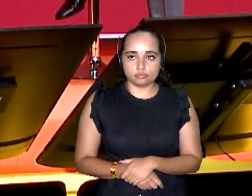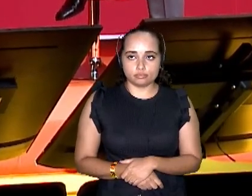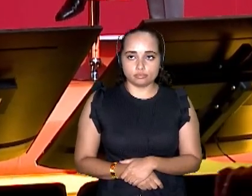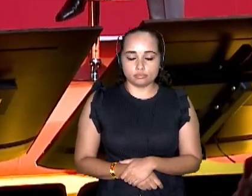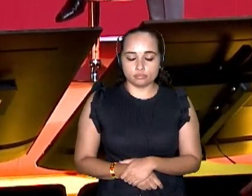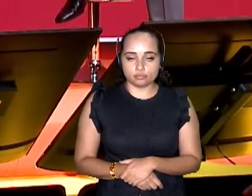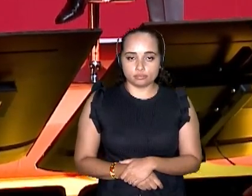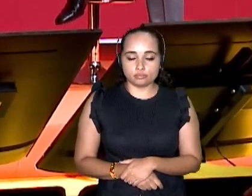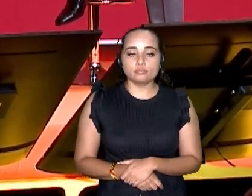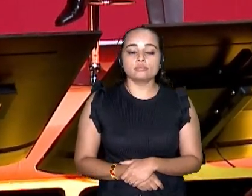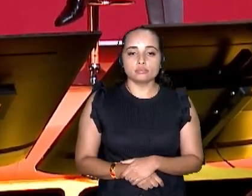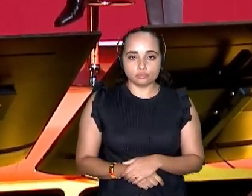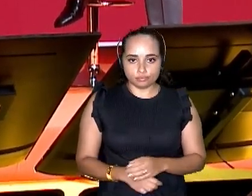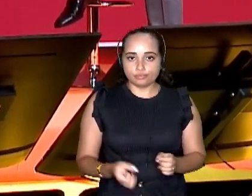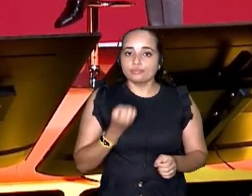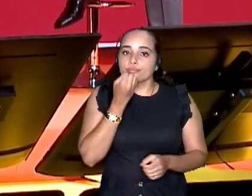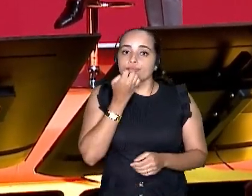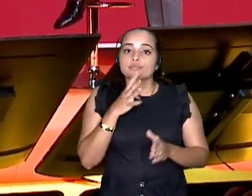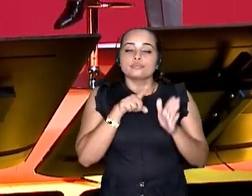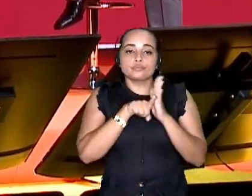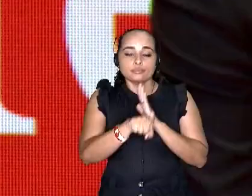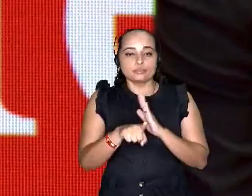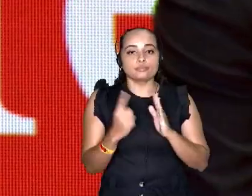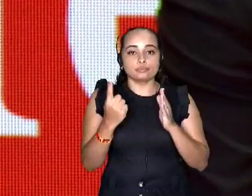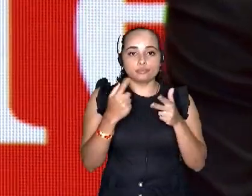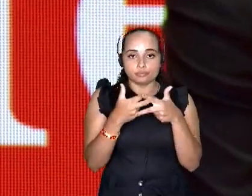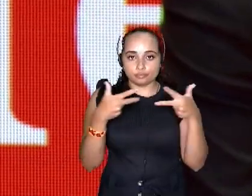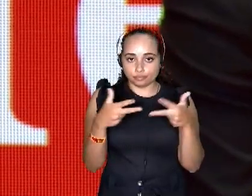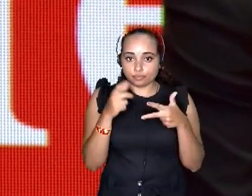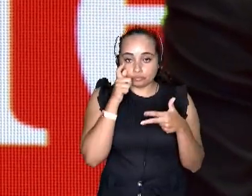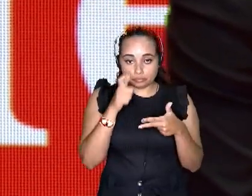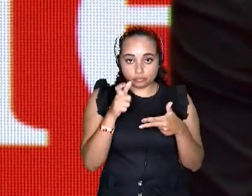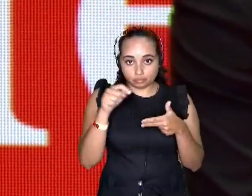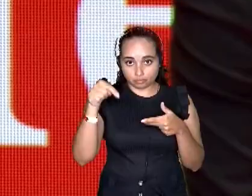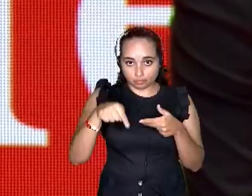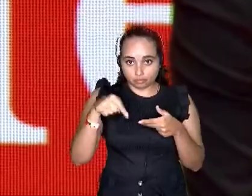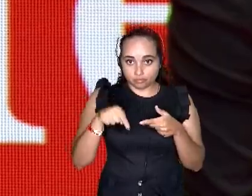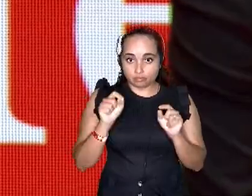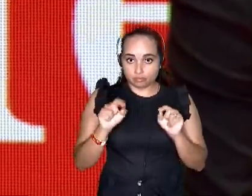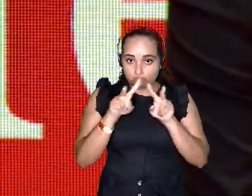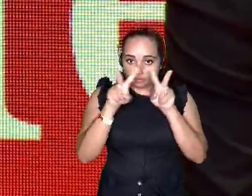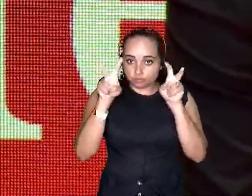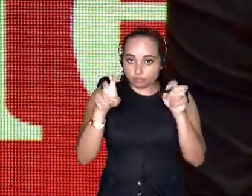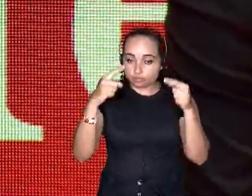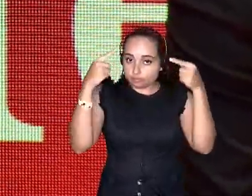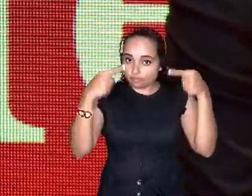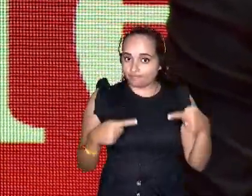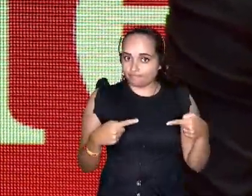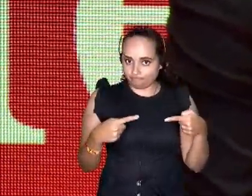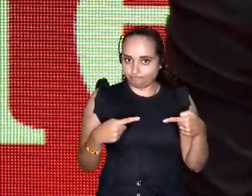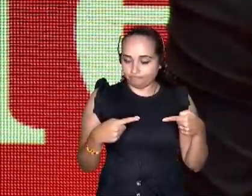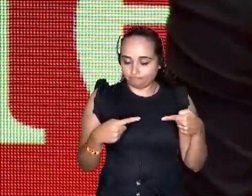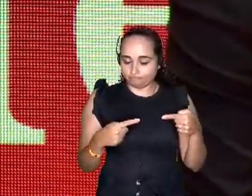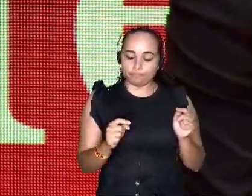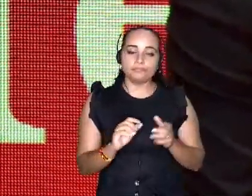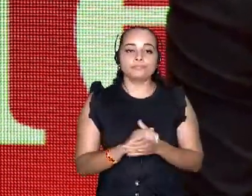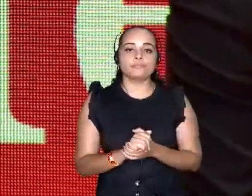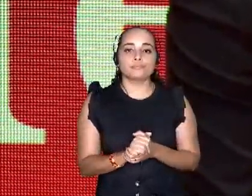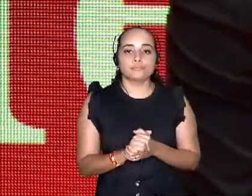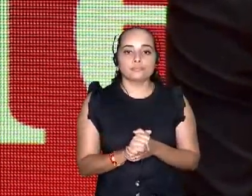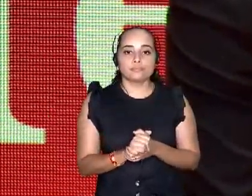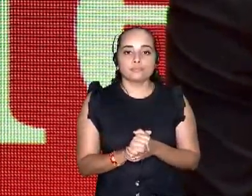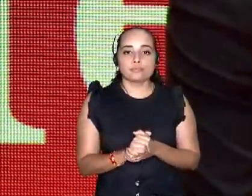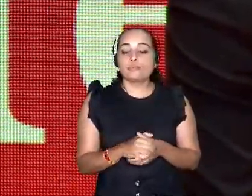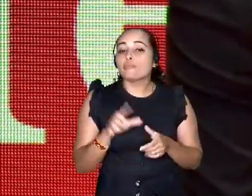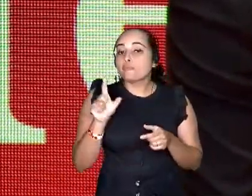it's an excellent question. I think one of the interesting things about the challenges that civilization is facing, right, is that there's